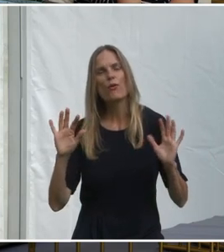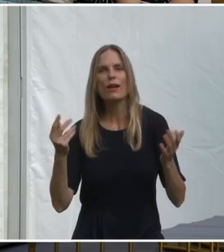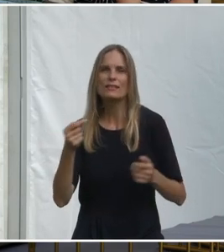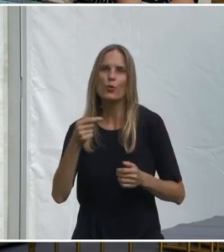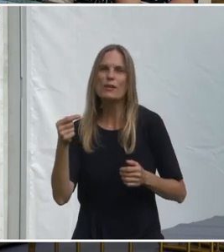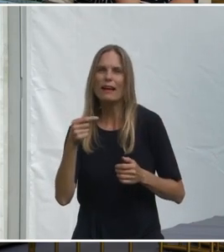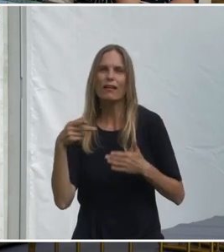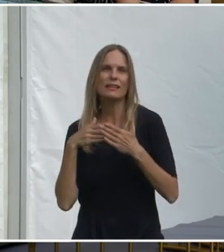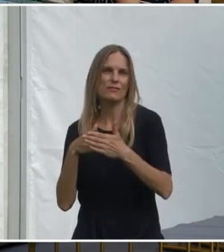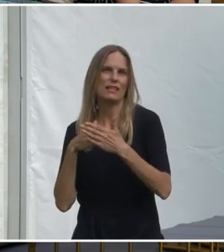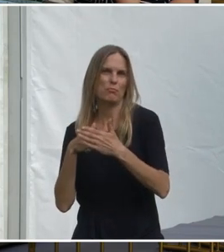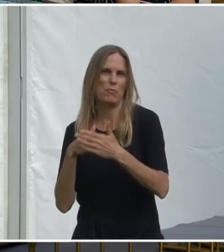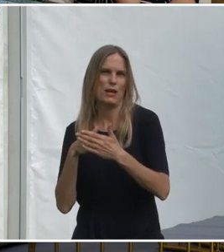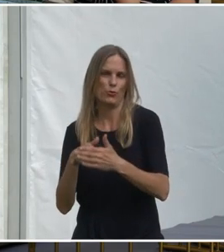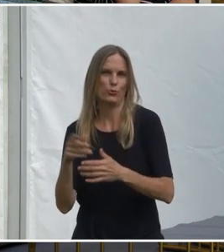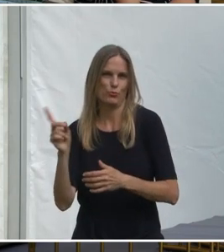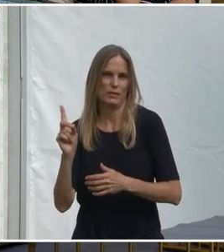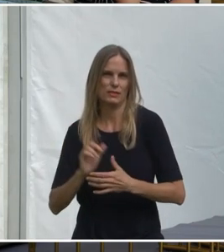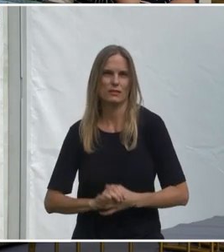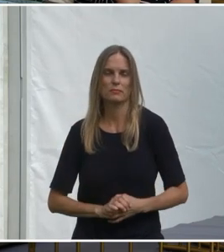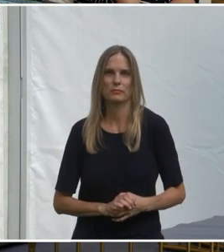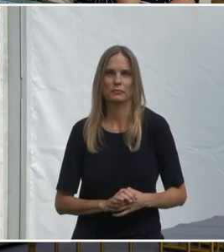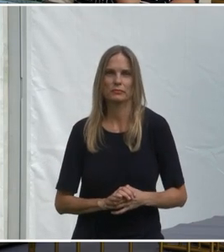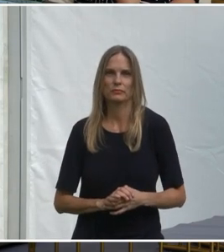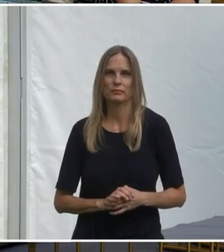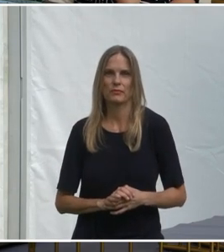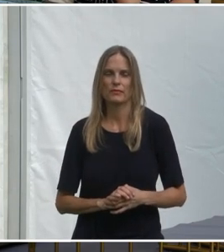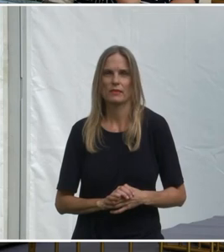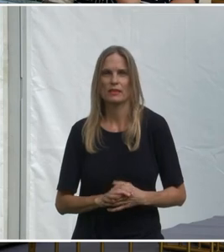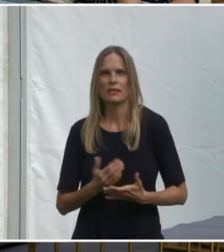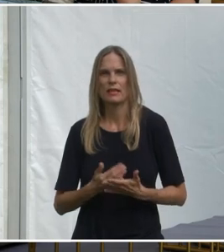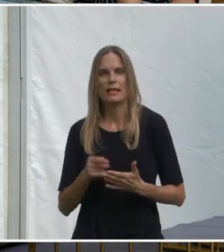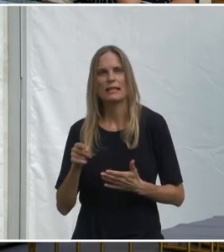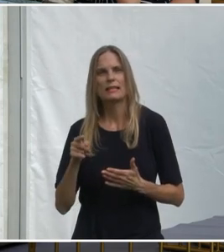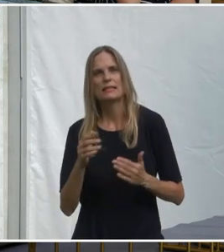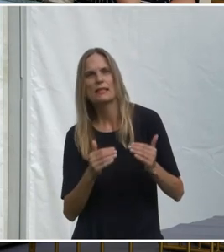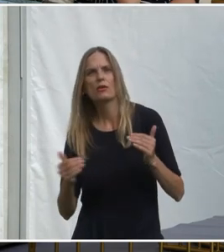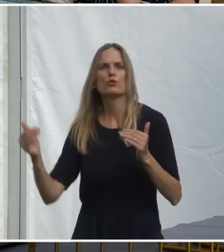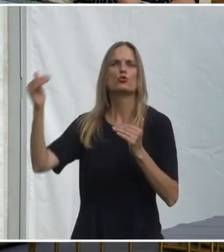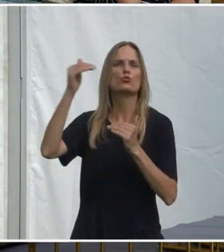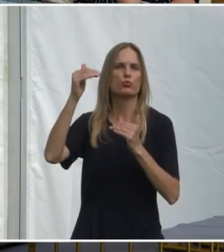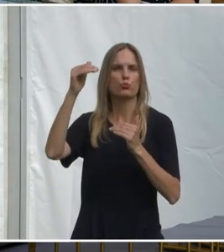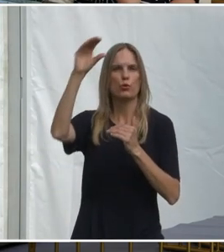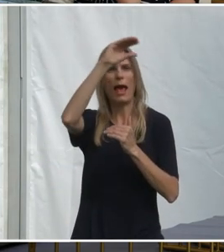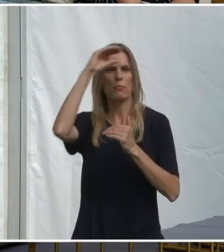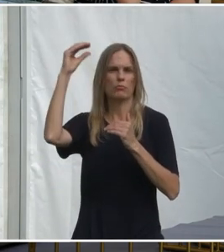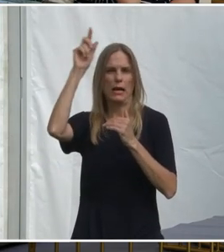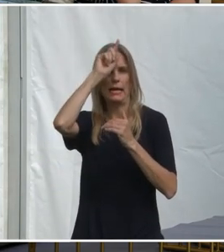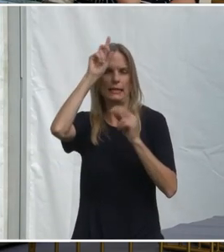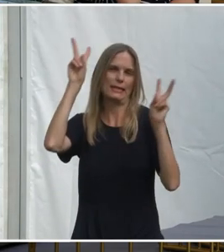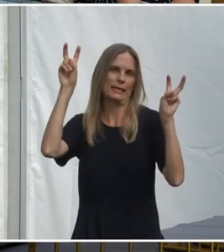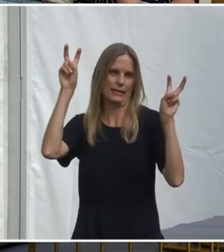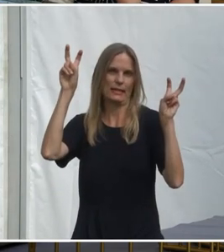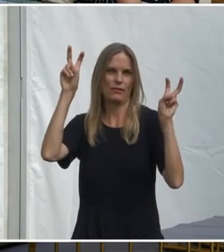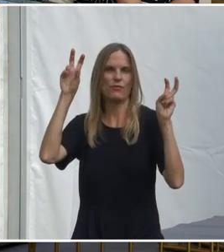aspects of, you know, not being equitable, but this supra sort of state global way of